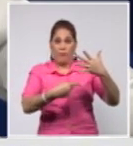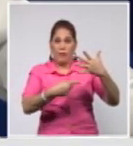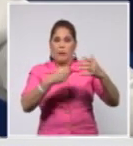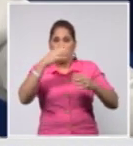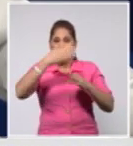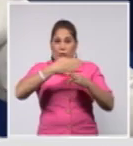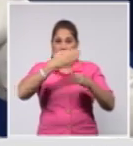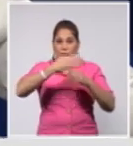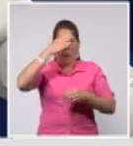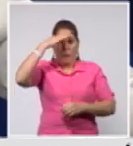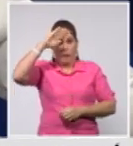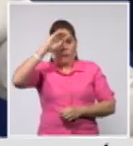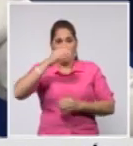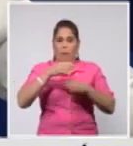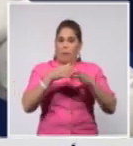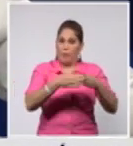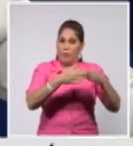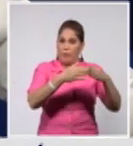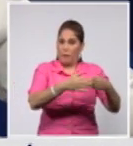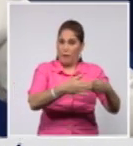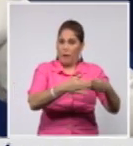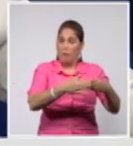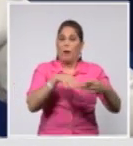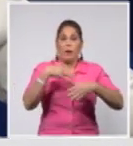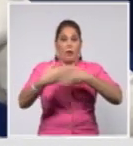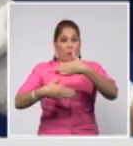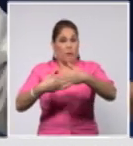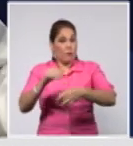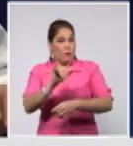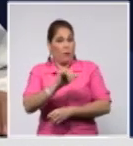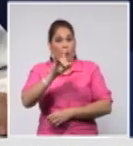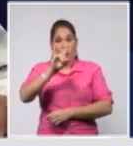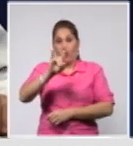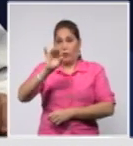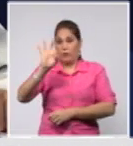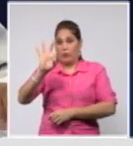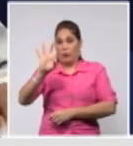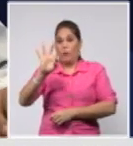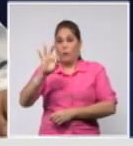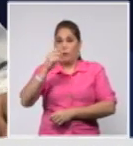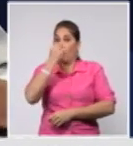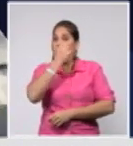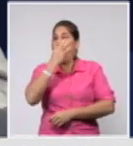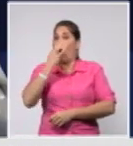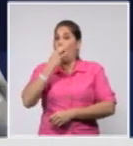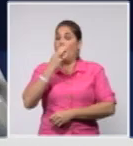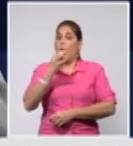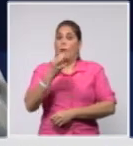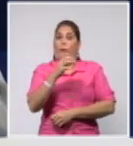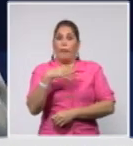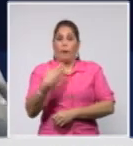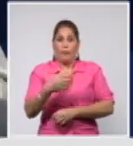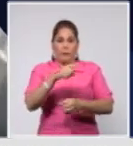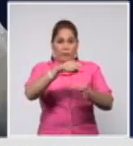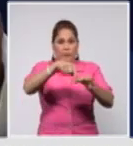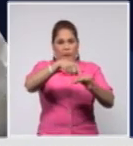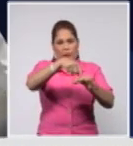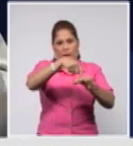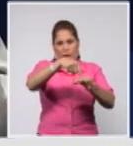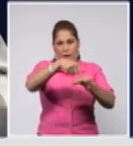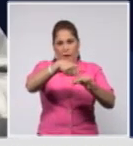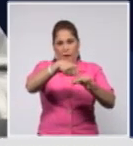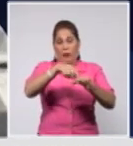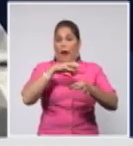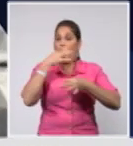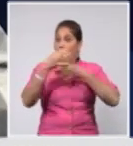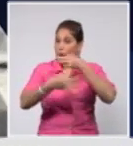Cuba, Granma, and 98 samples tested from the Isle of Youth Special Municipality,